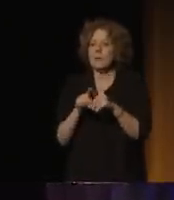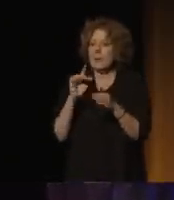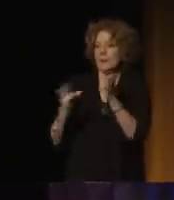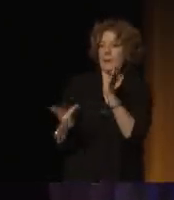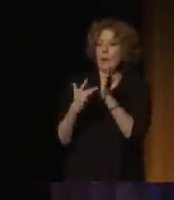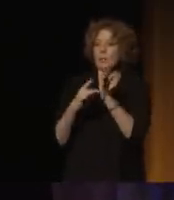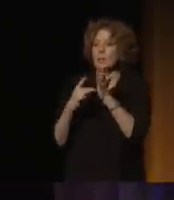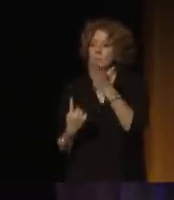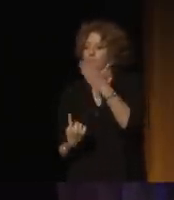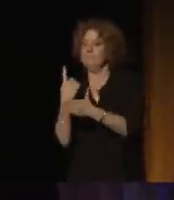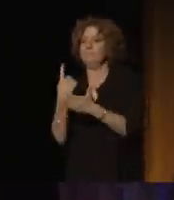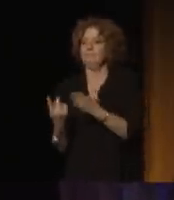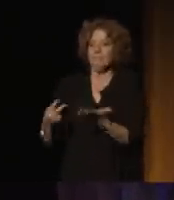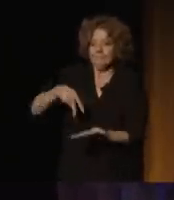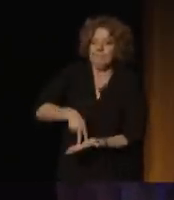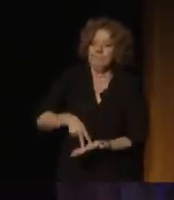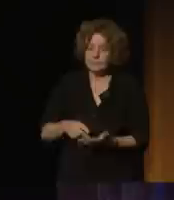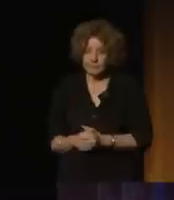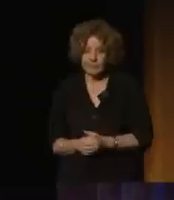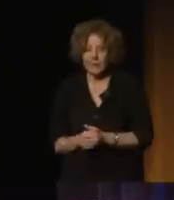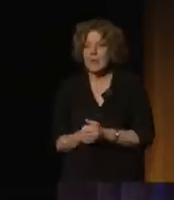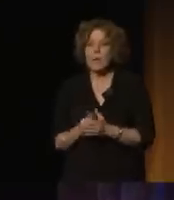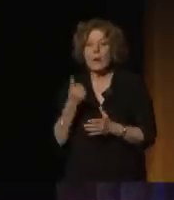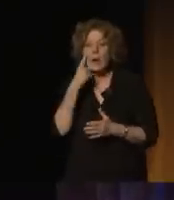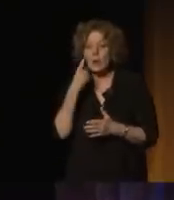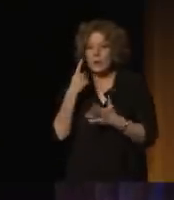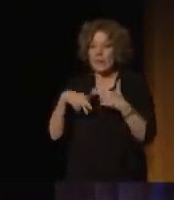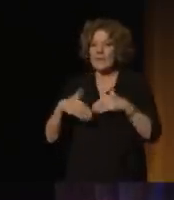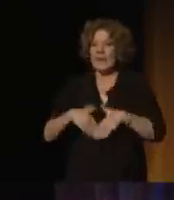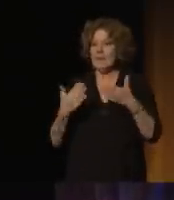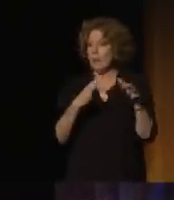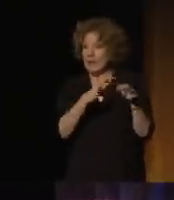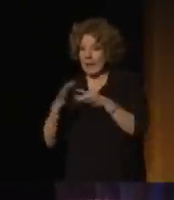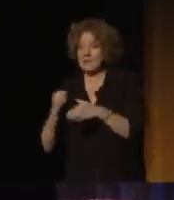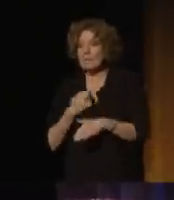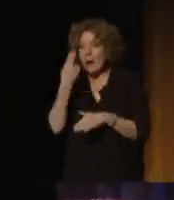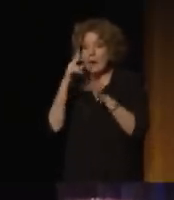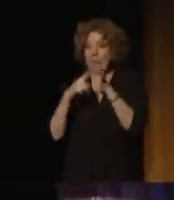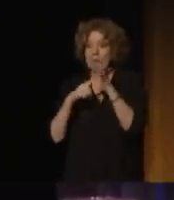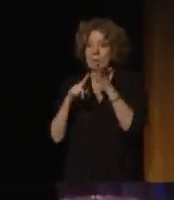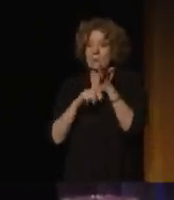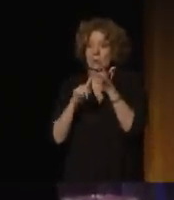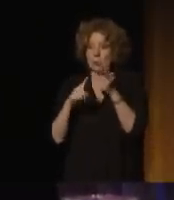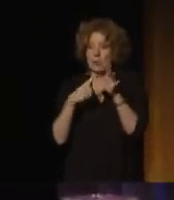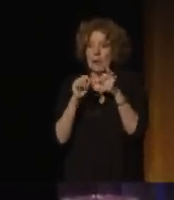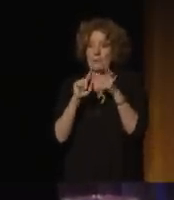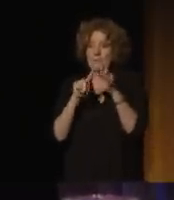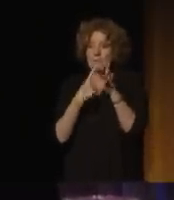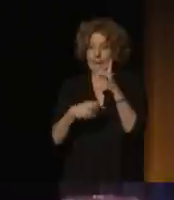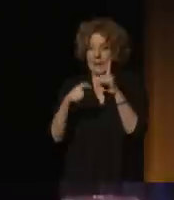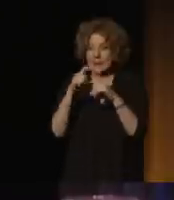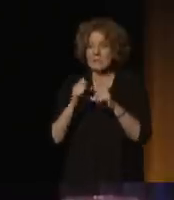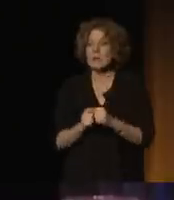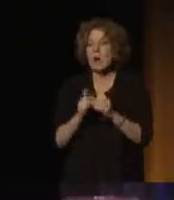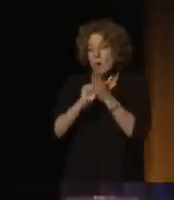uprising. And we're going to try to work out if any of those are in any way linked. My name is Julia Baird. I